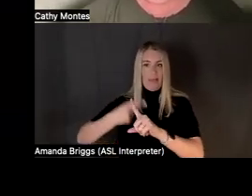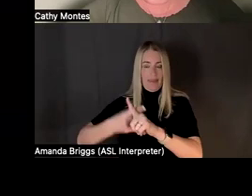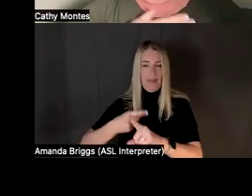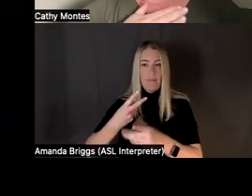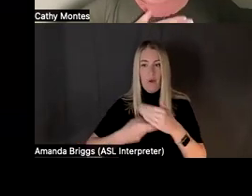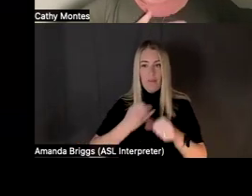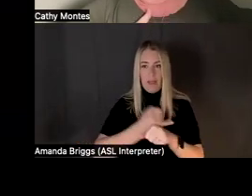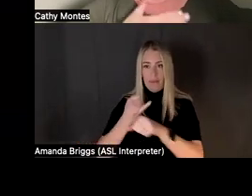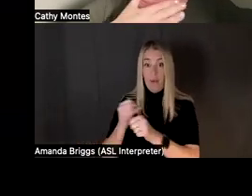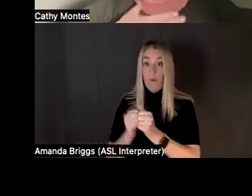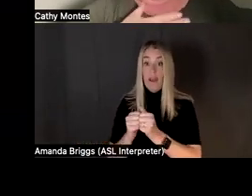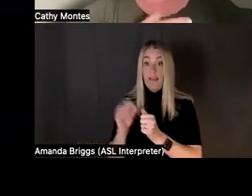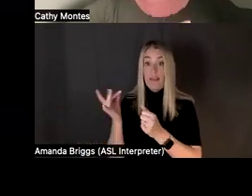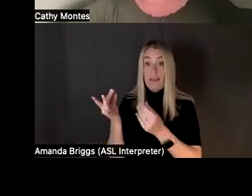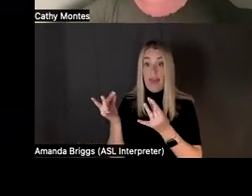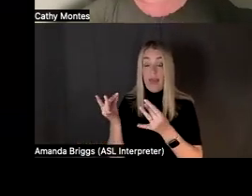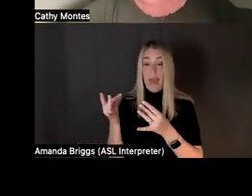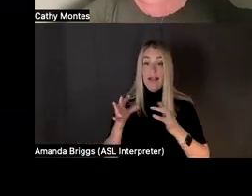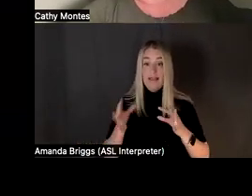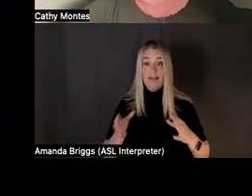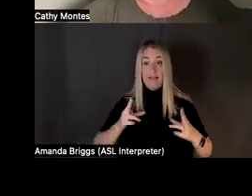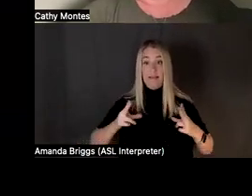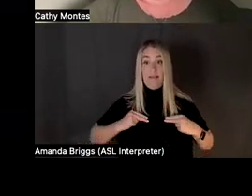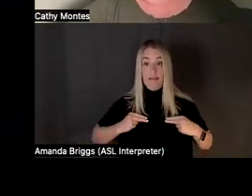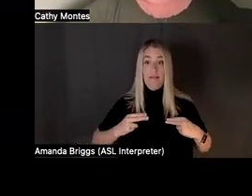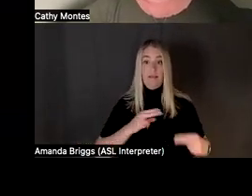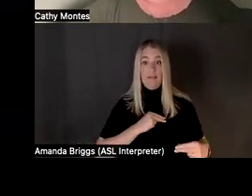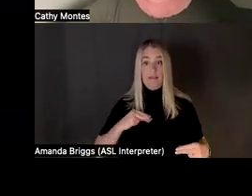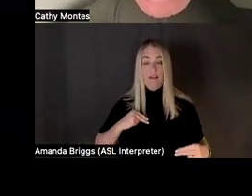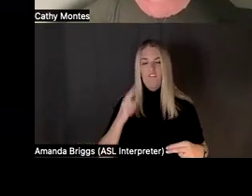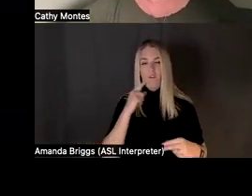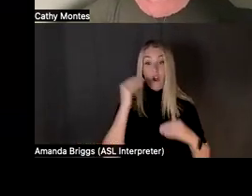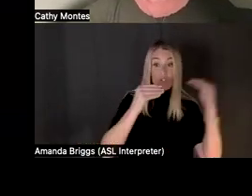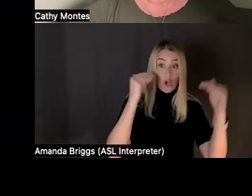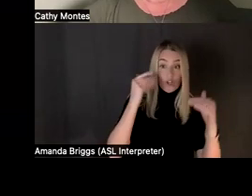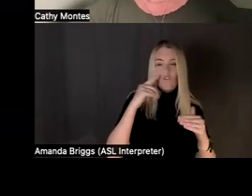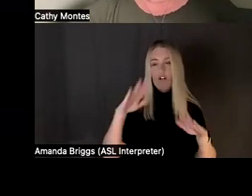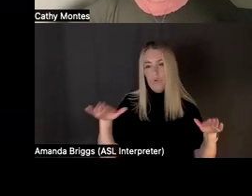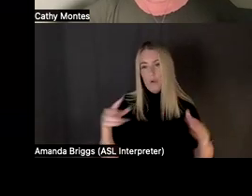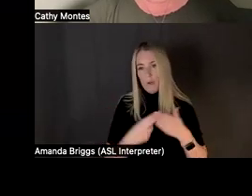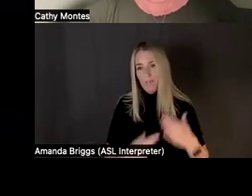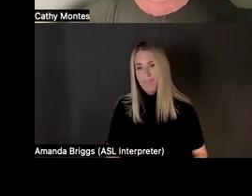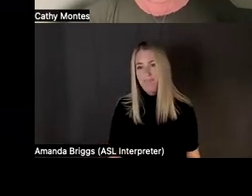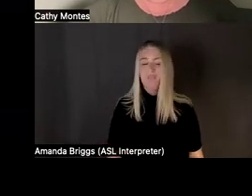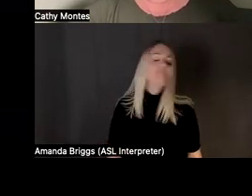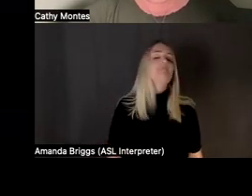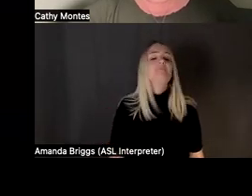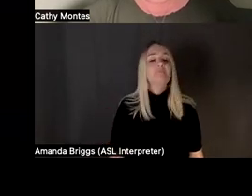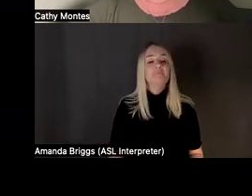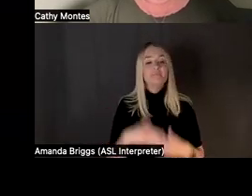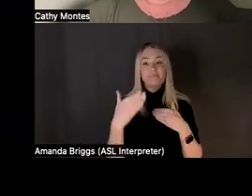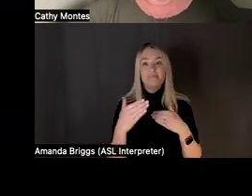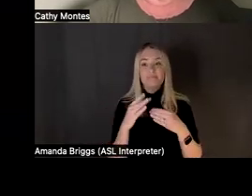with pads that are for adults and for children size. So we have those as well. Okay, the next comment we